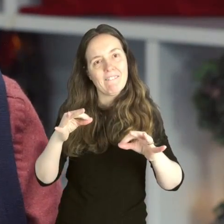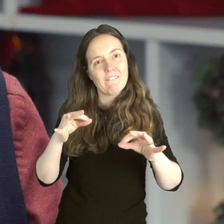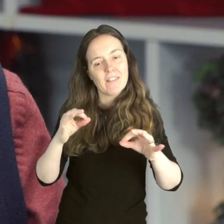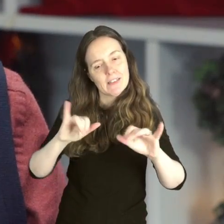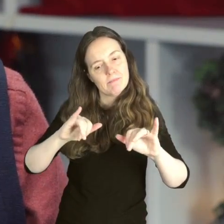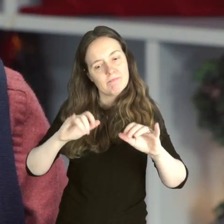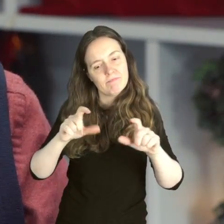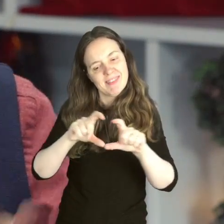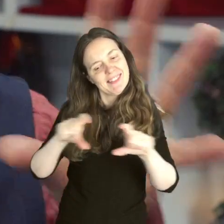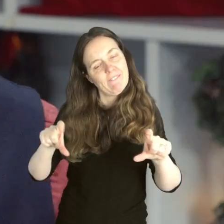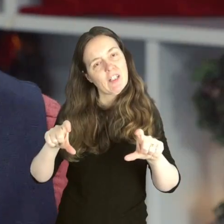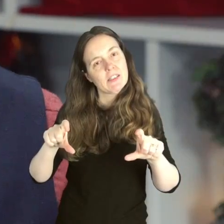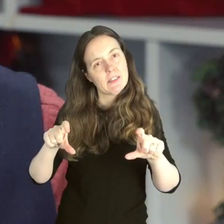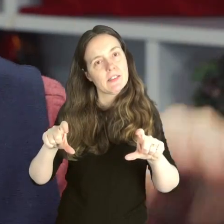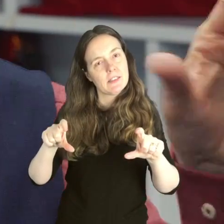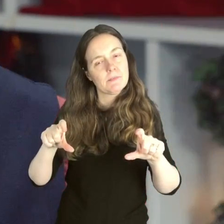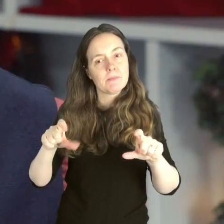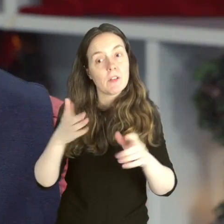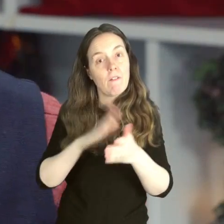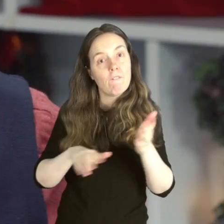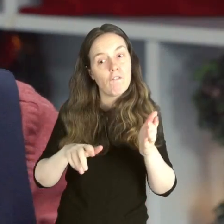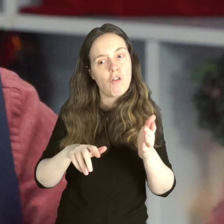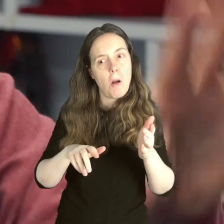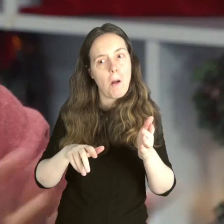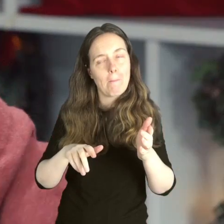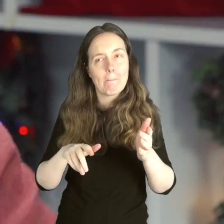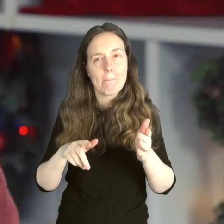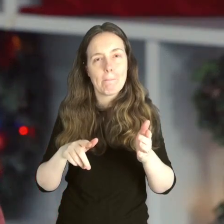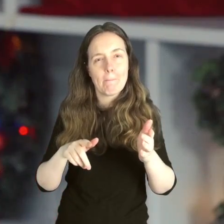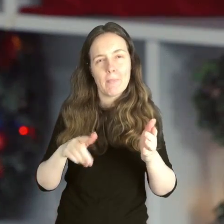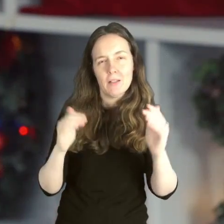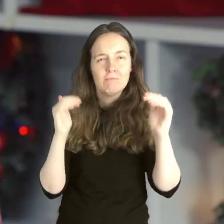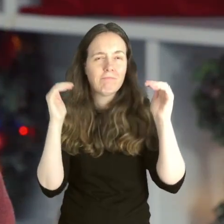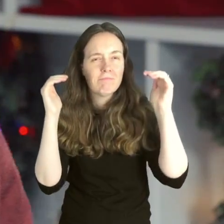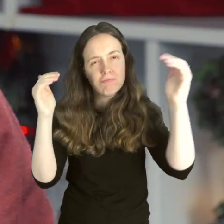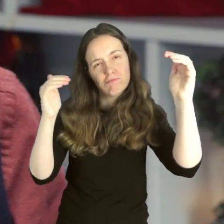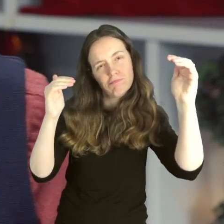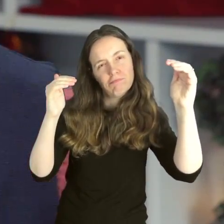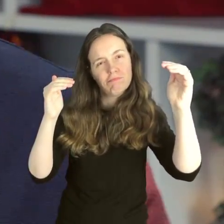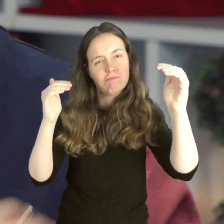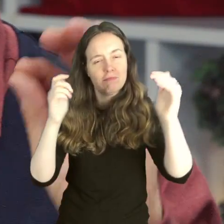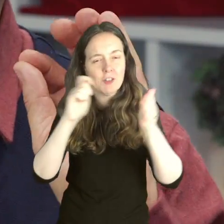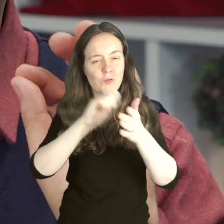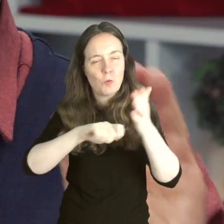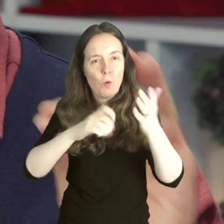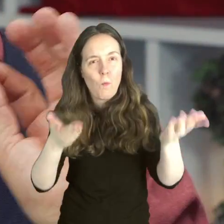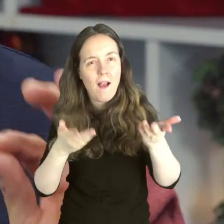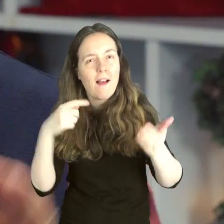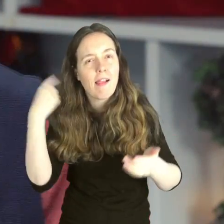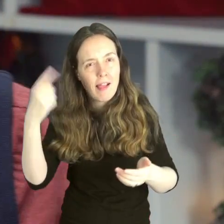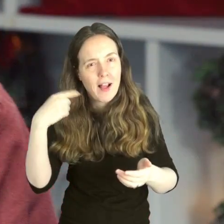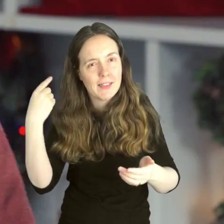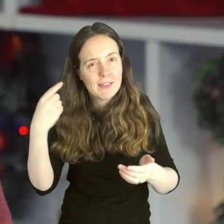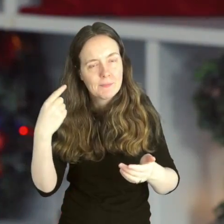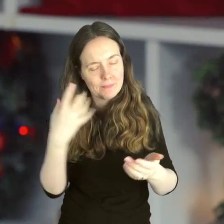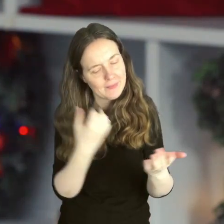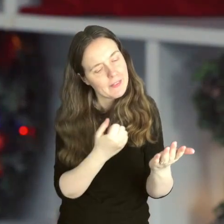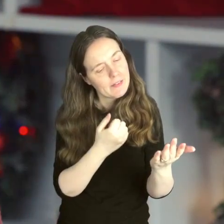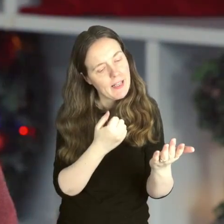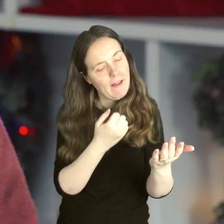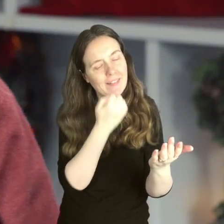very prestigious store in London. There was an expiry date,